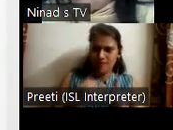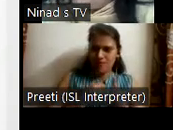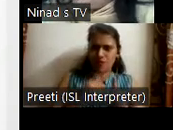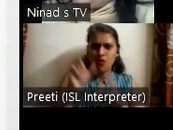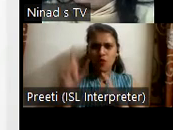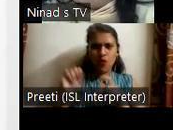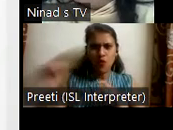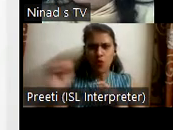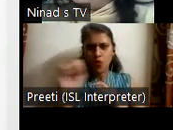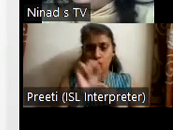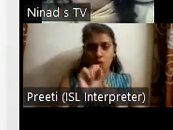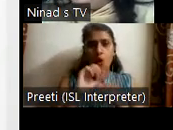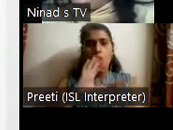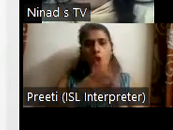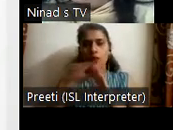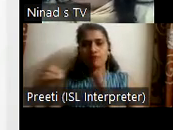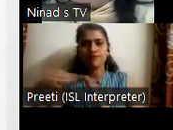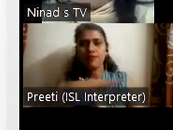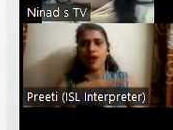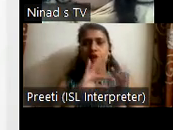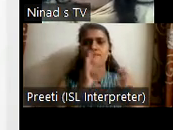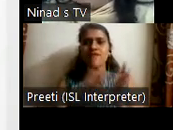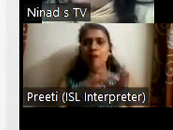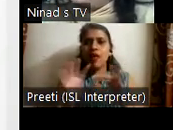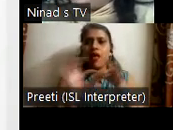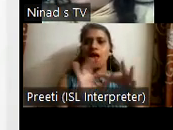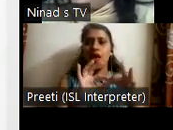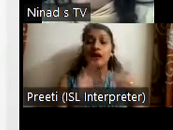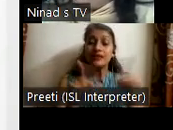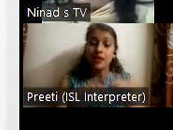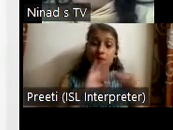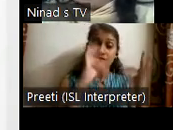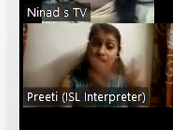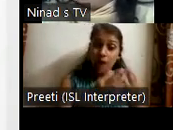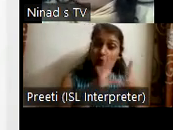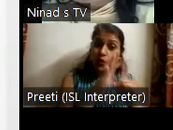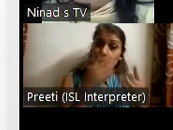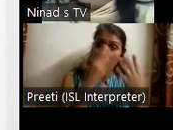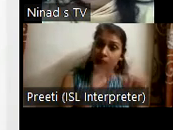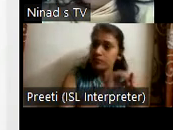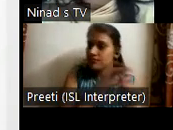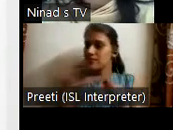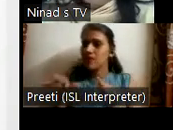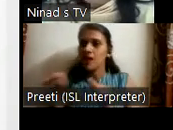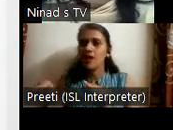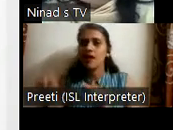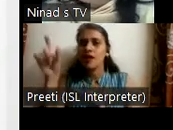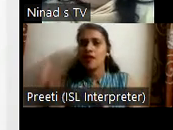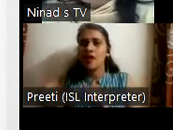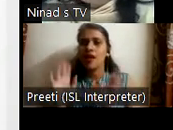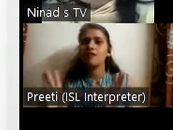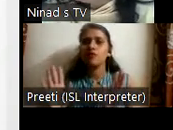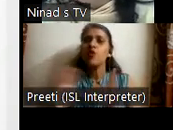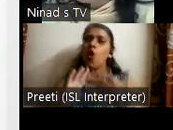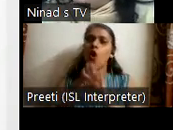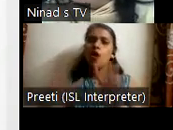your life, it affects your family. And whatever happens within your family affects the individual as a whole, as a system. So